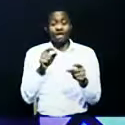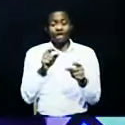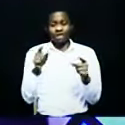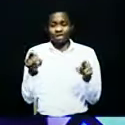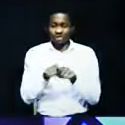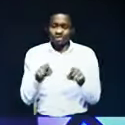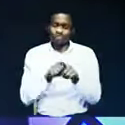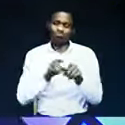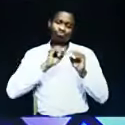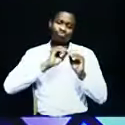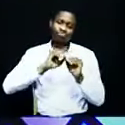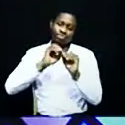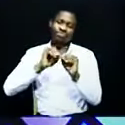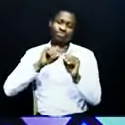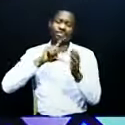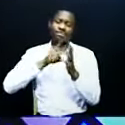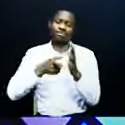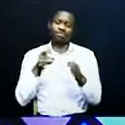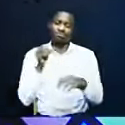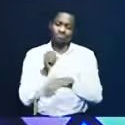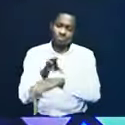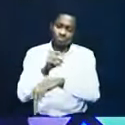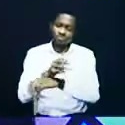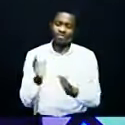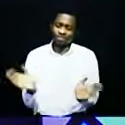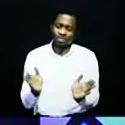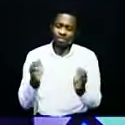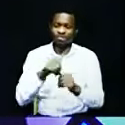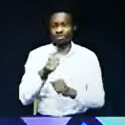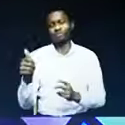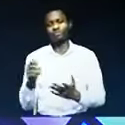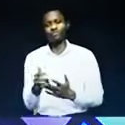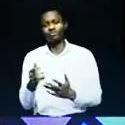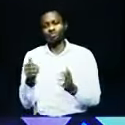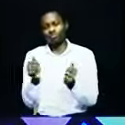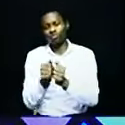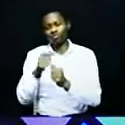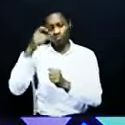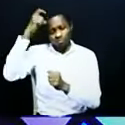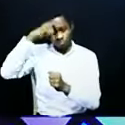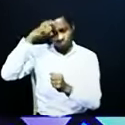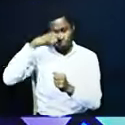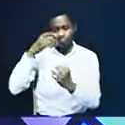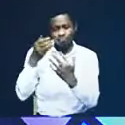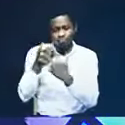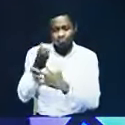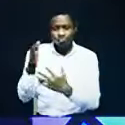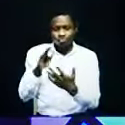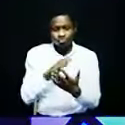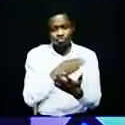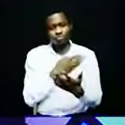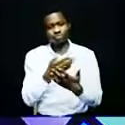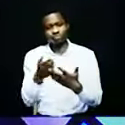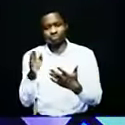one another with all wisdom through psalms,